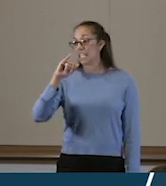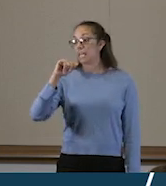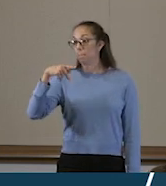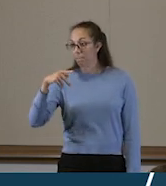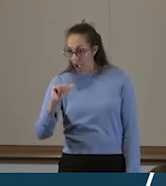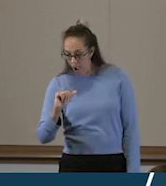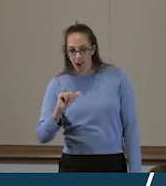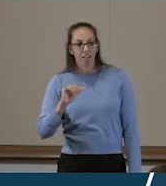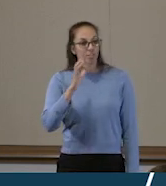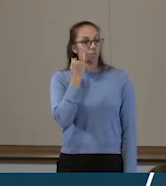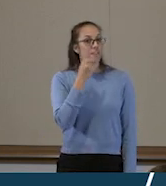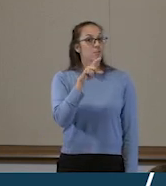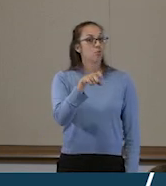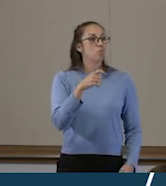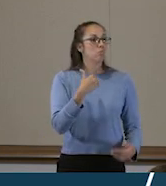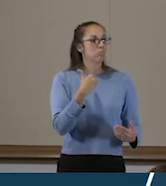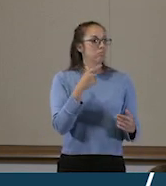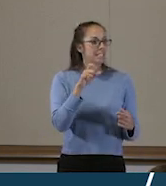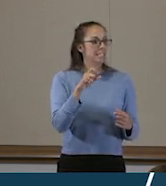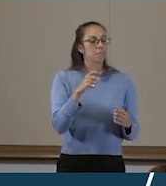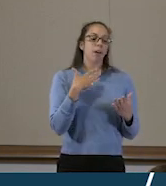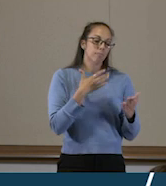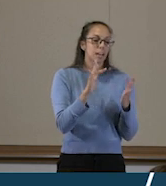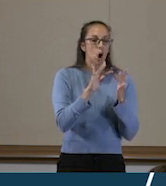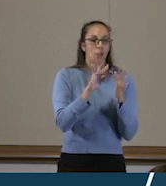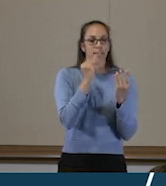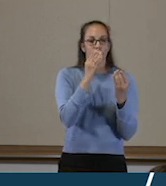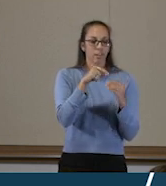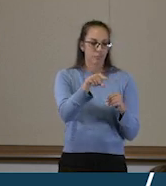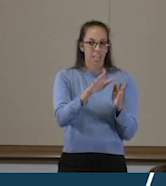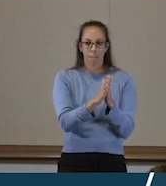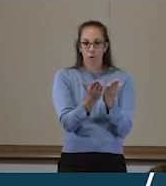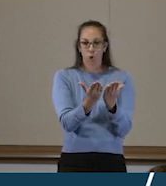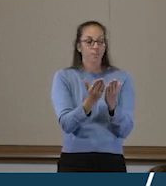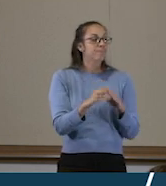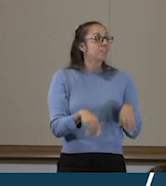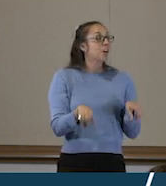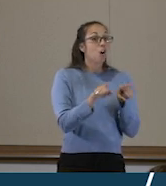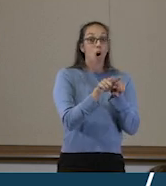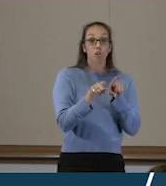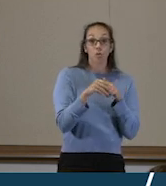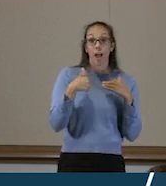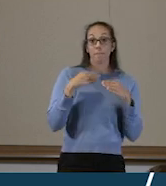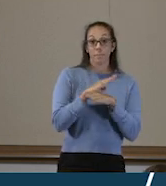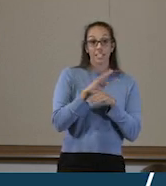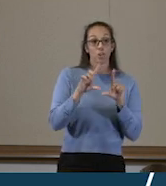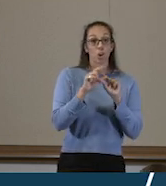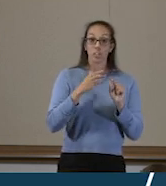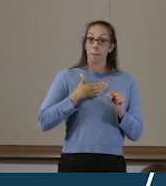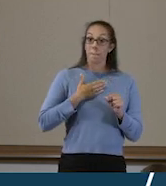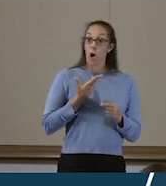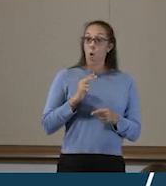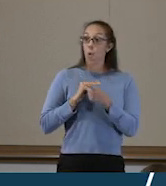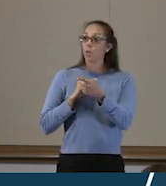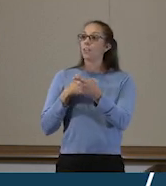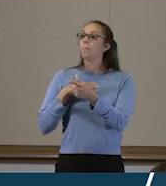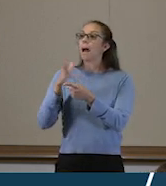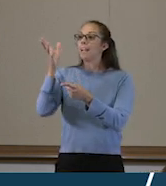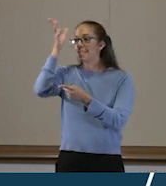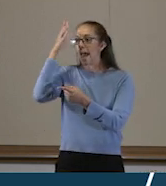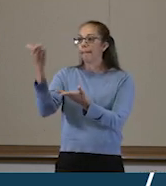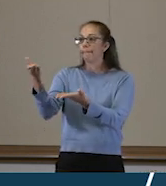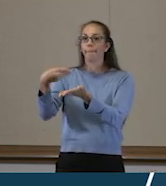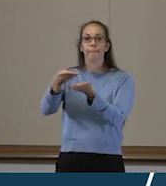and the contact information evidently is in the book. And also, I have some business cards of my own that my dad is passing out.